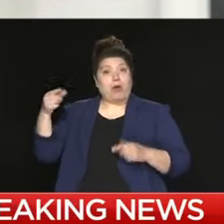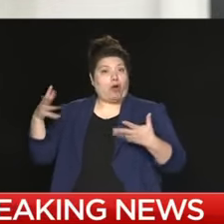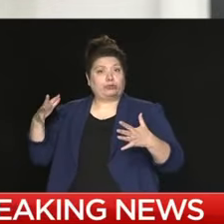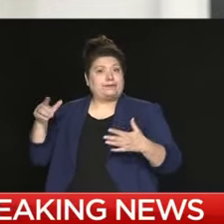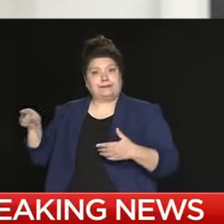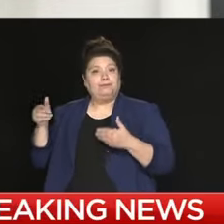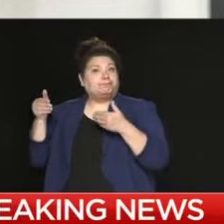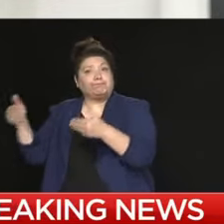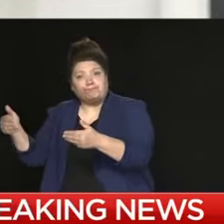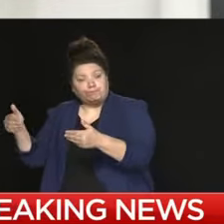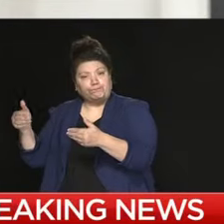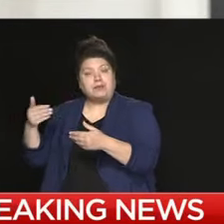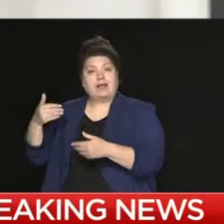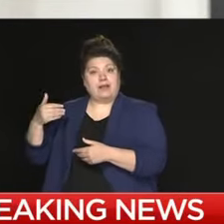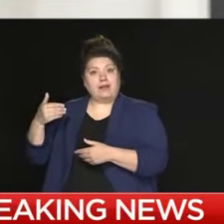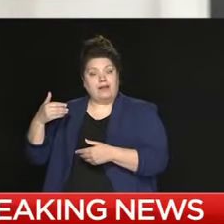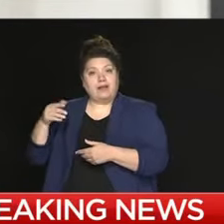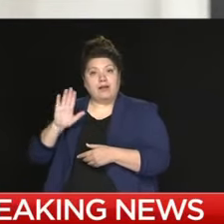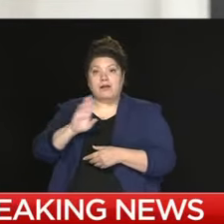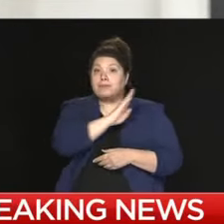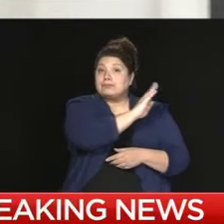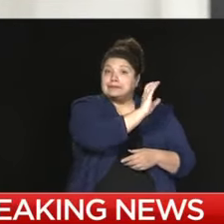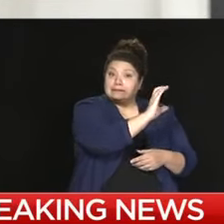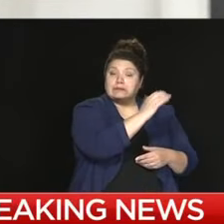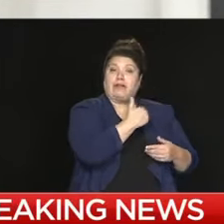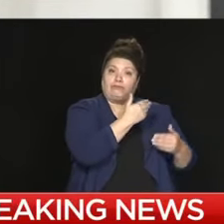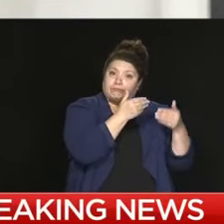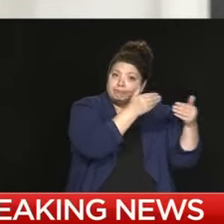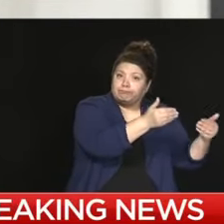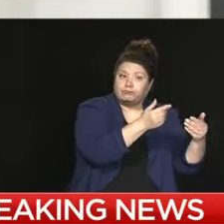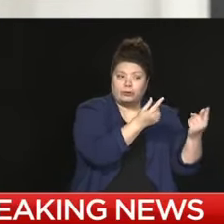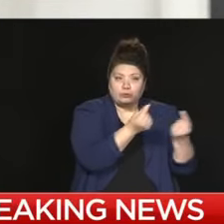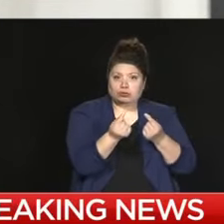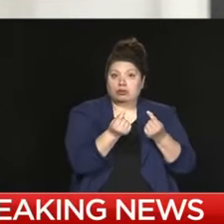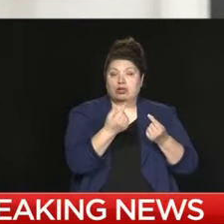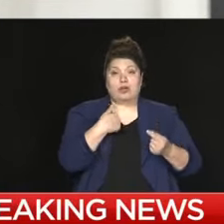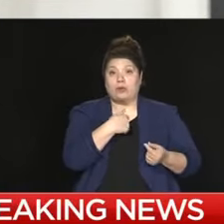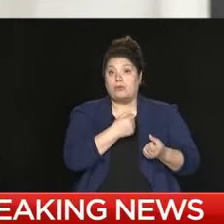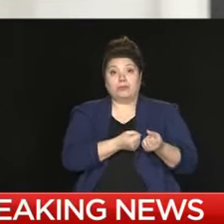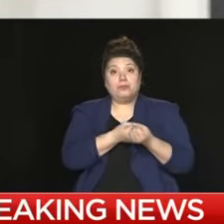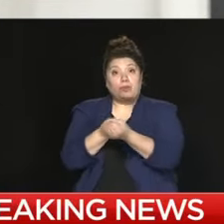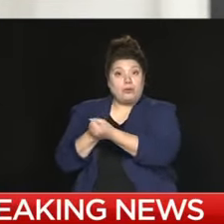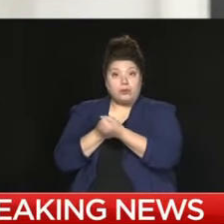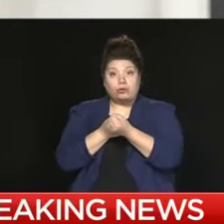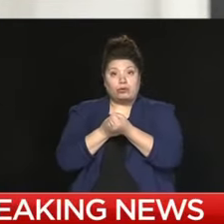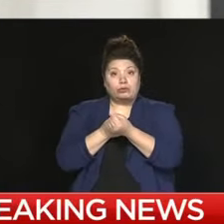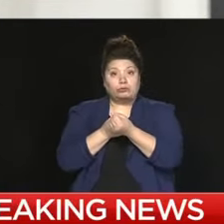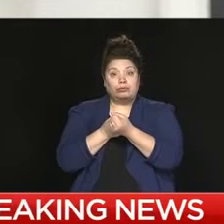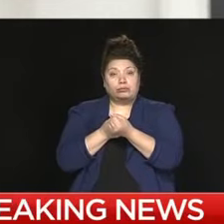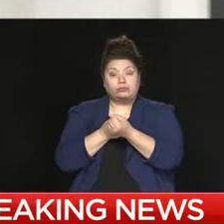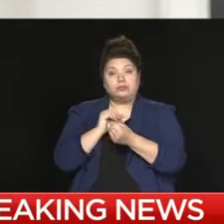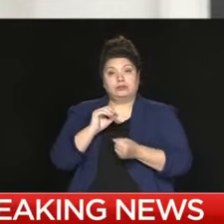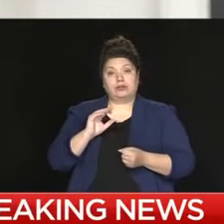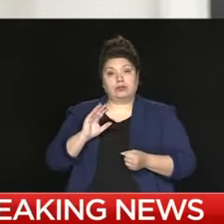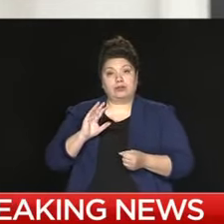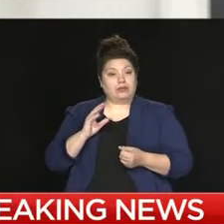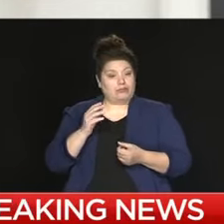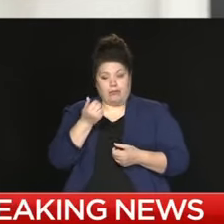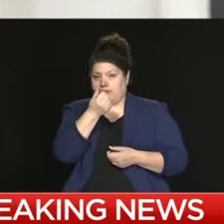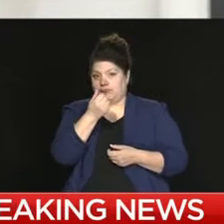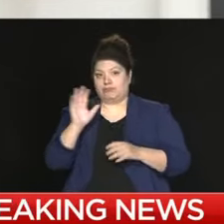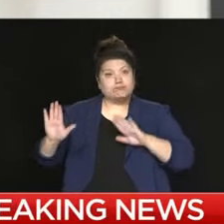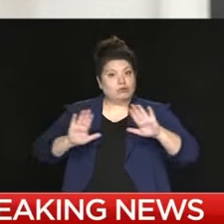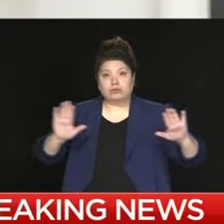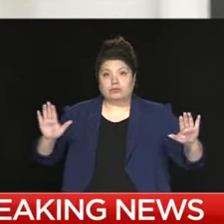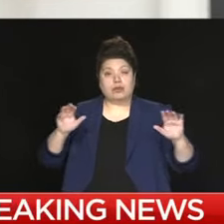BC has already acted to a certain extent, so we will be there to support them and perhaps increase